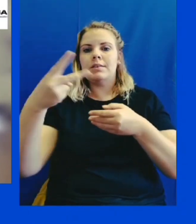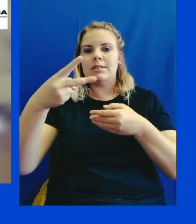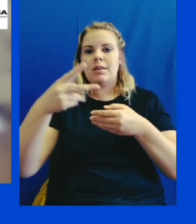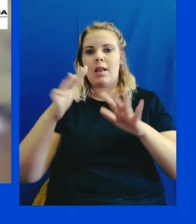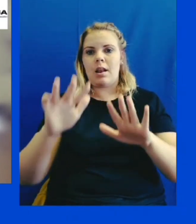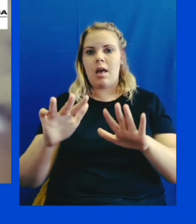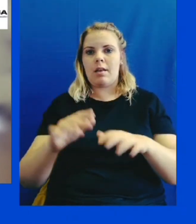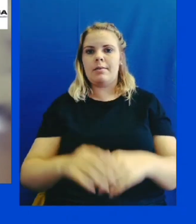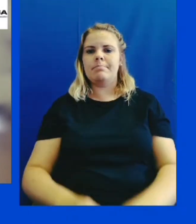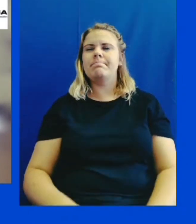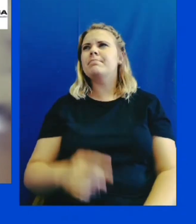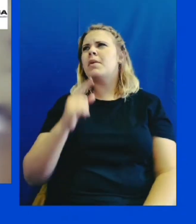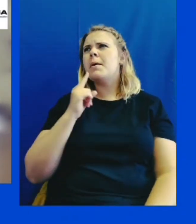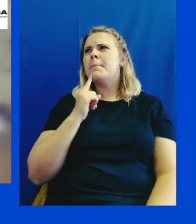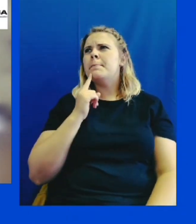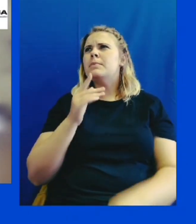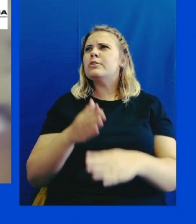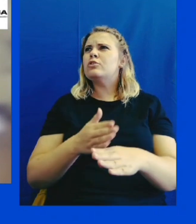Let me start with